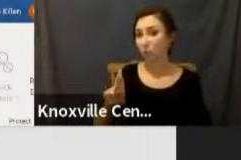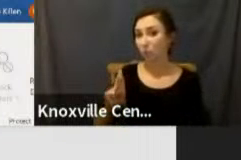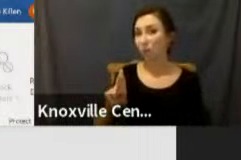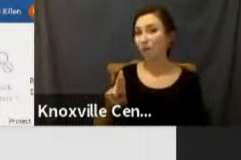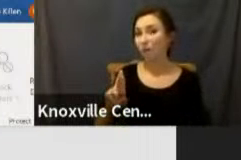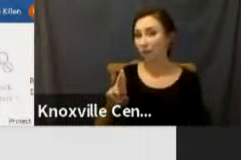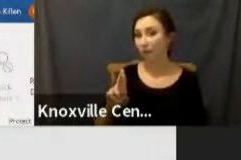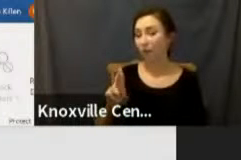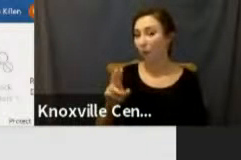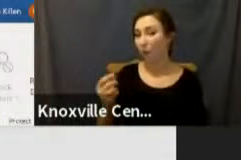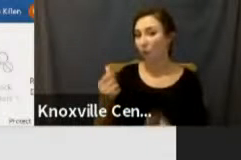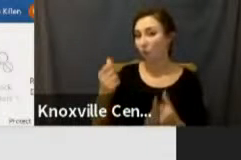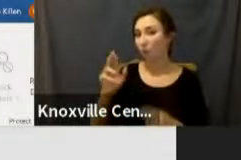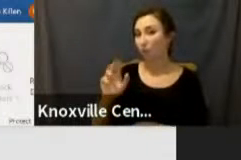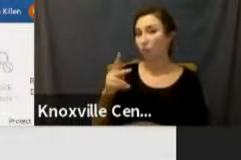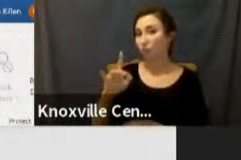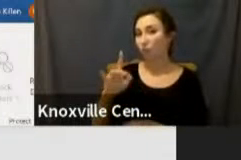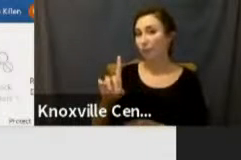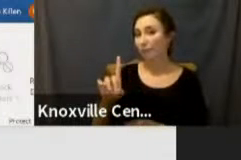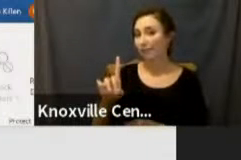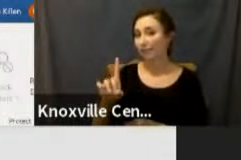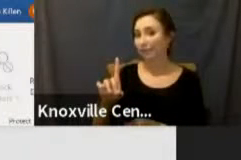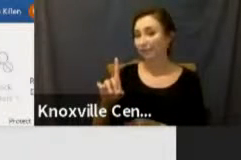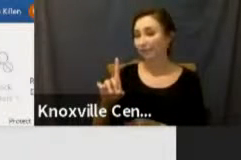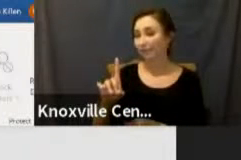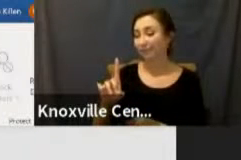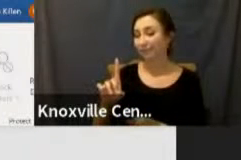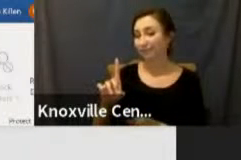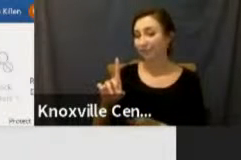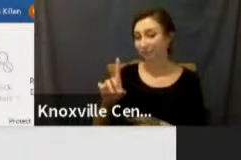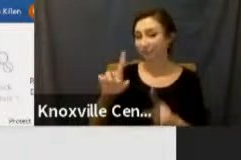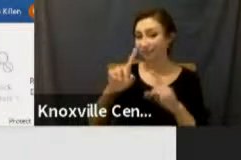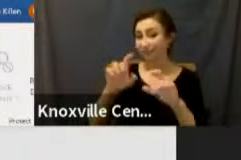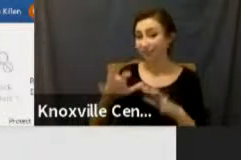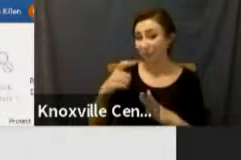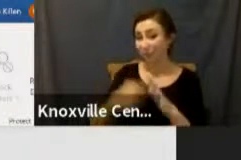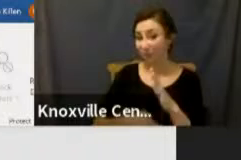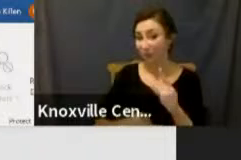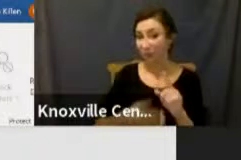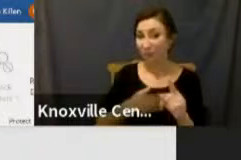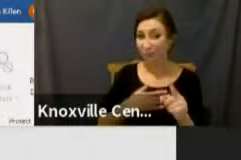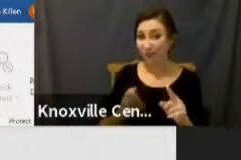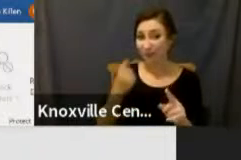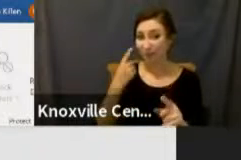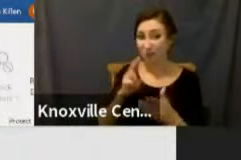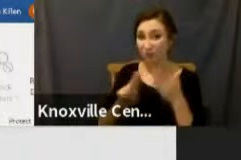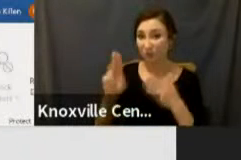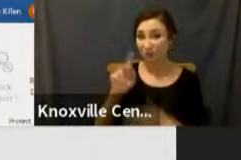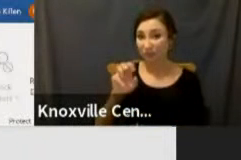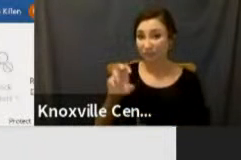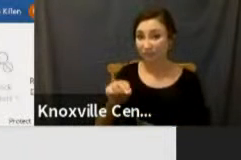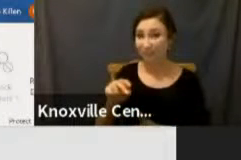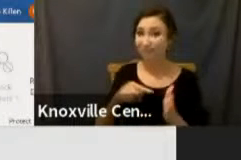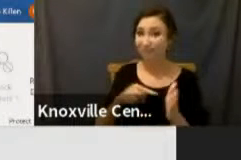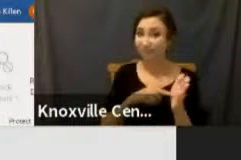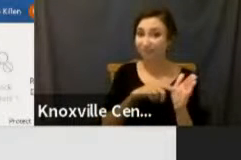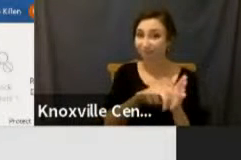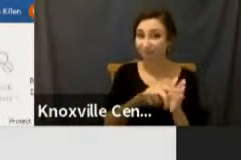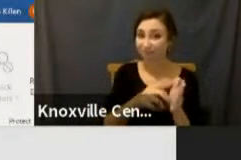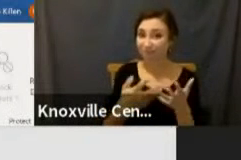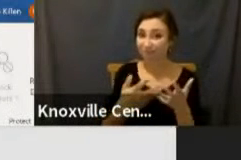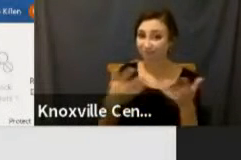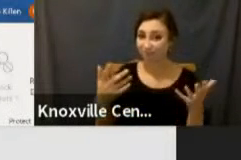cost. Now, I don't have the figures on it, but I understand in reading the University of Tennessee spends a fair amount of money